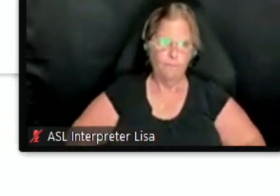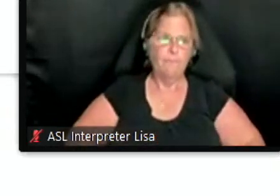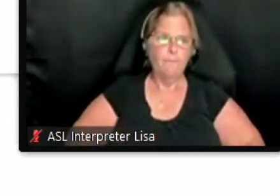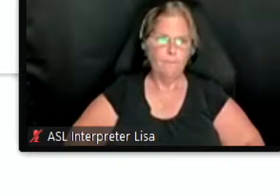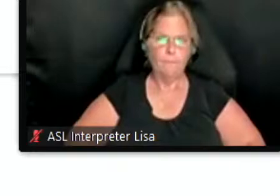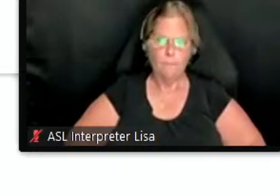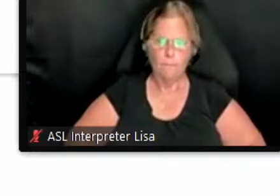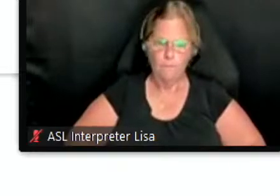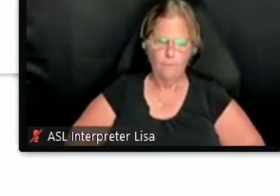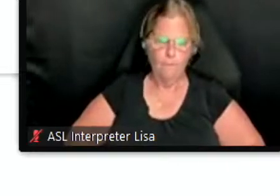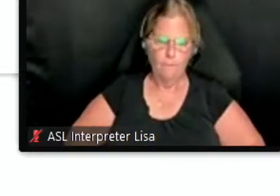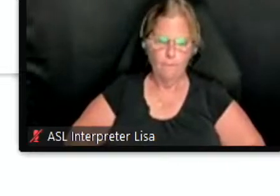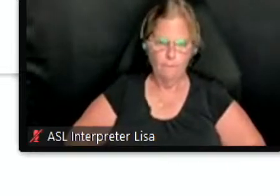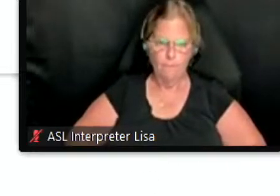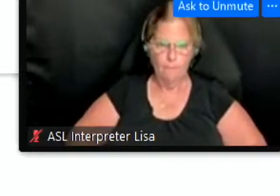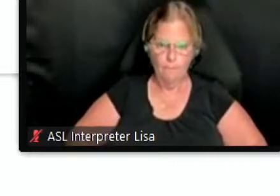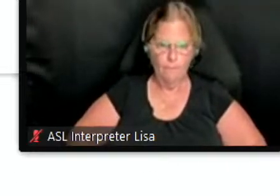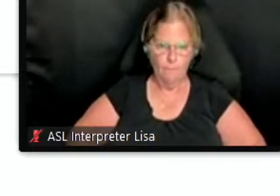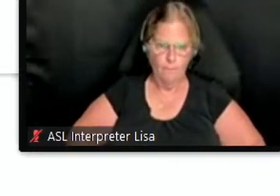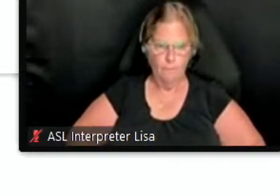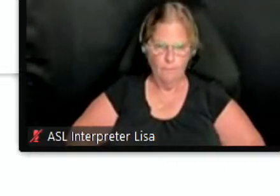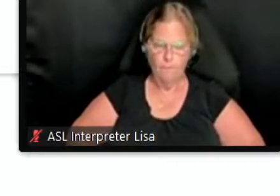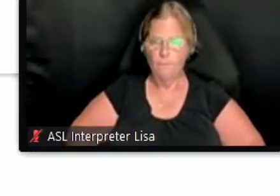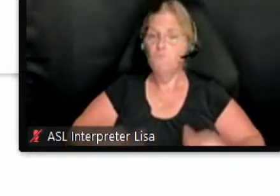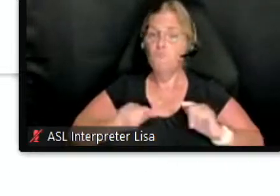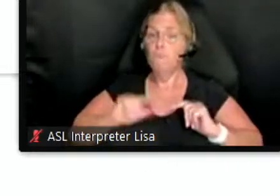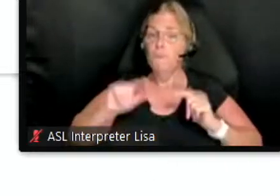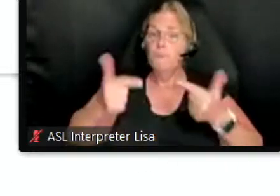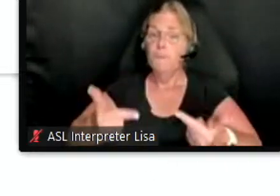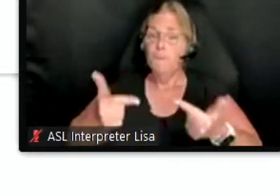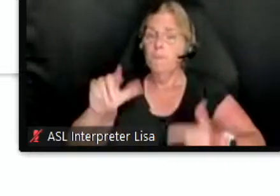And I'll turn it over to Dr. Hickman.